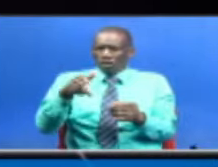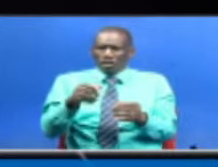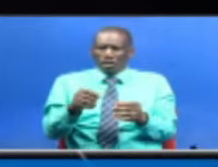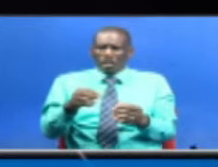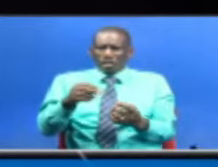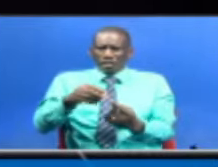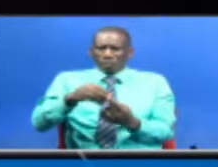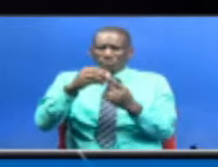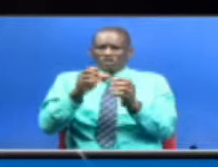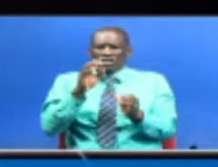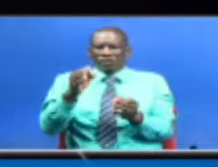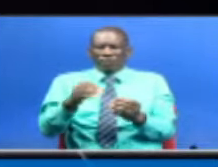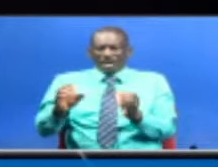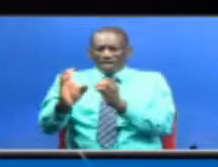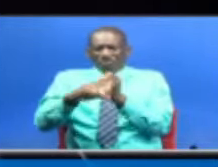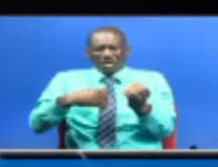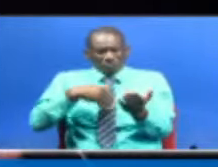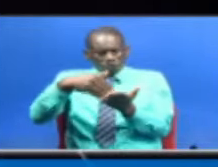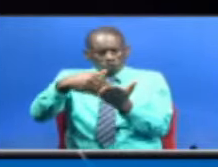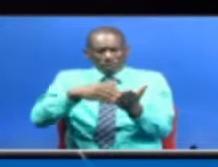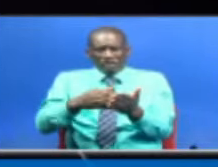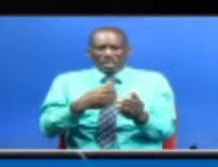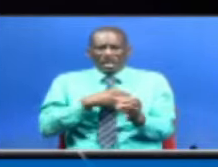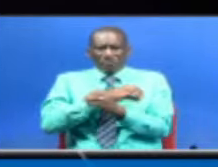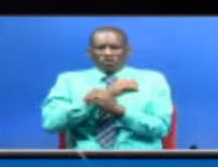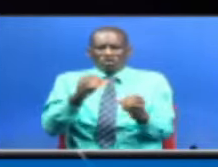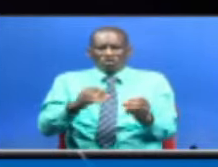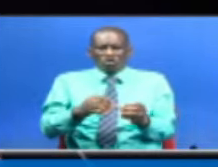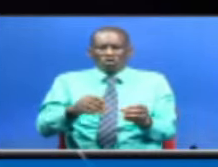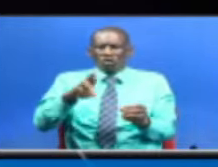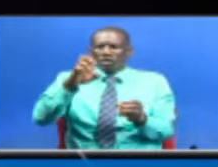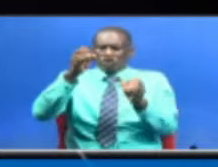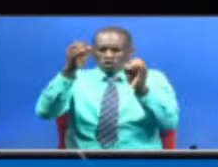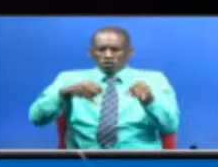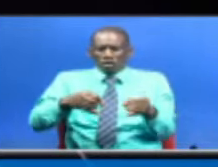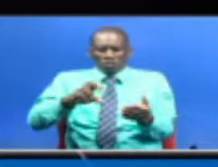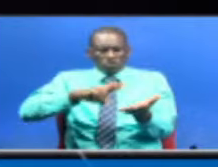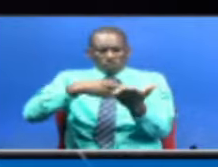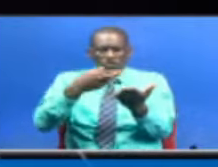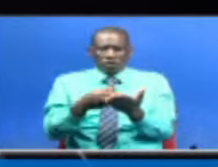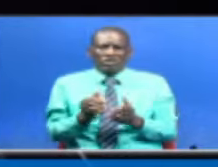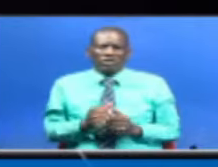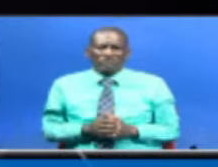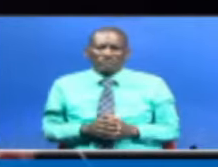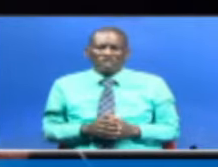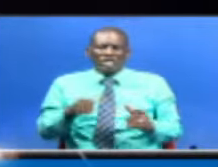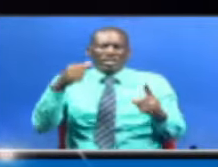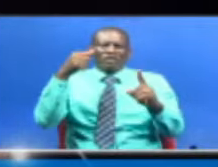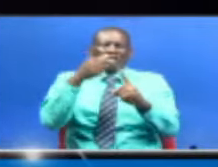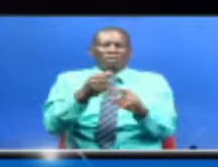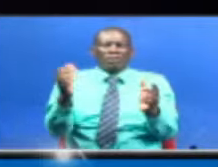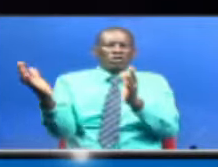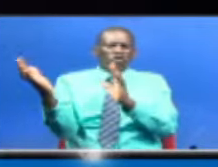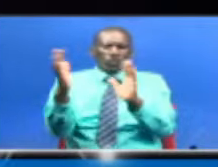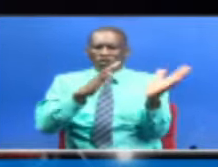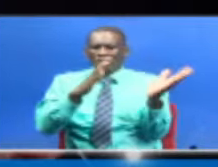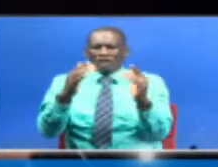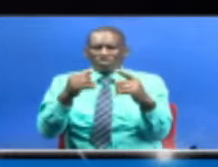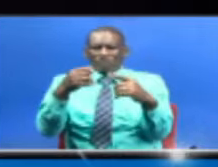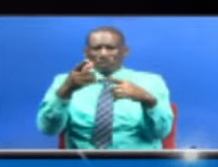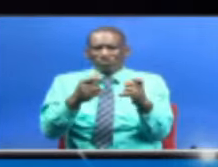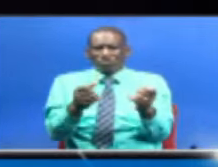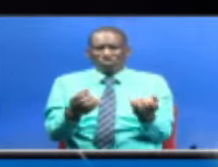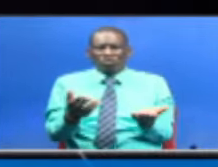under fragility that has no viable renewable resources, the impact on the climate from, let's